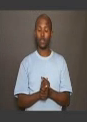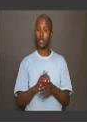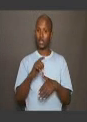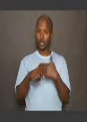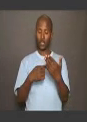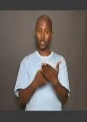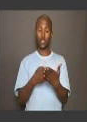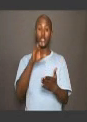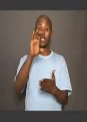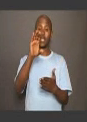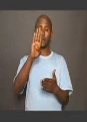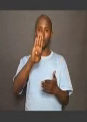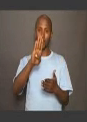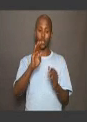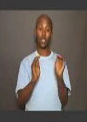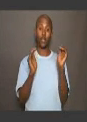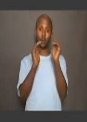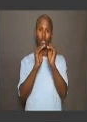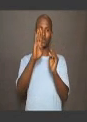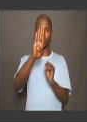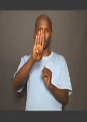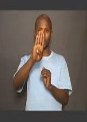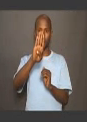Since CB equals B,